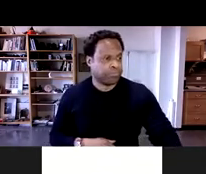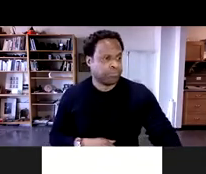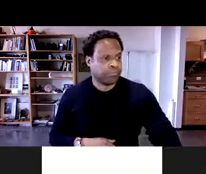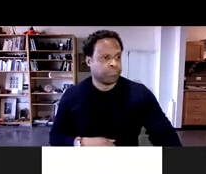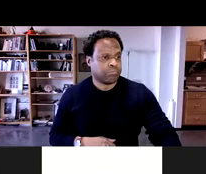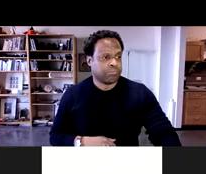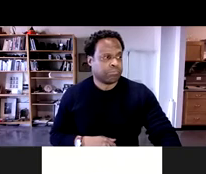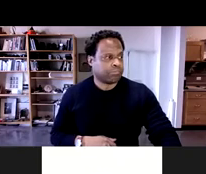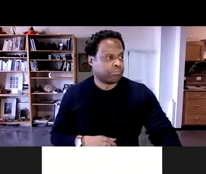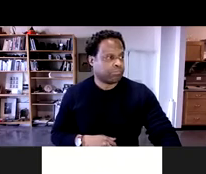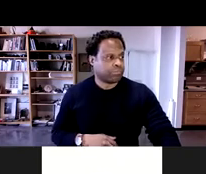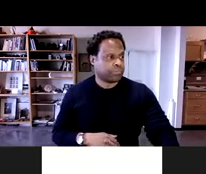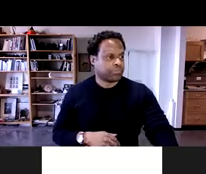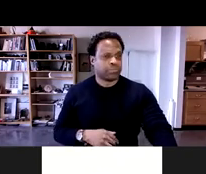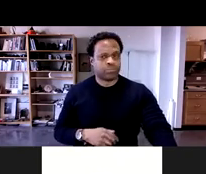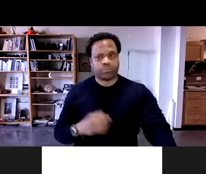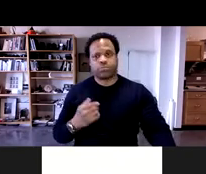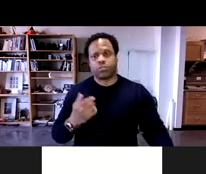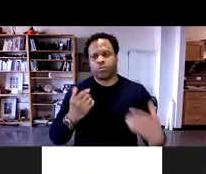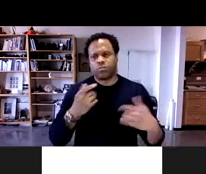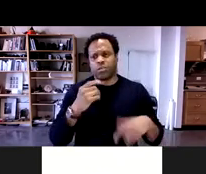how they're going to communicate with them.